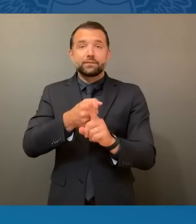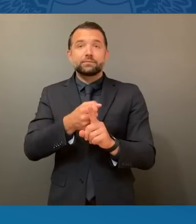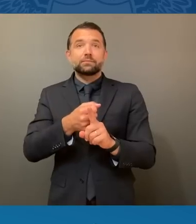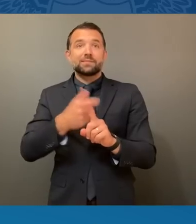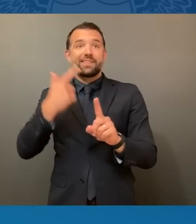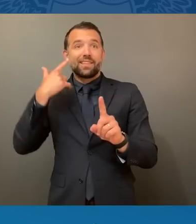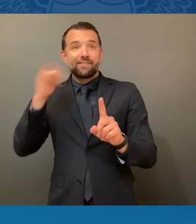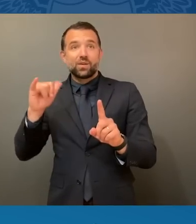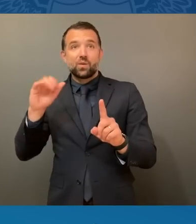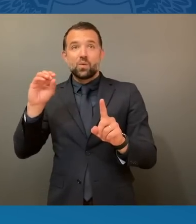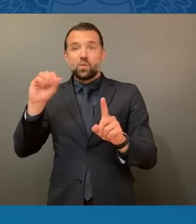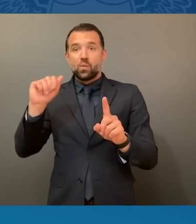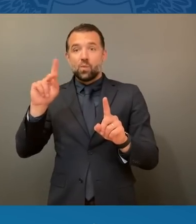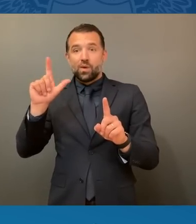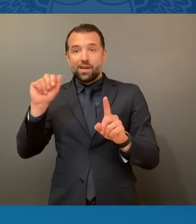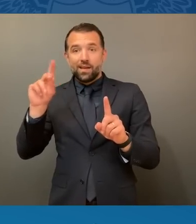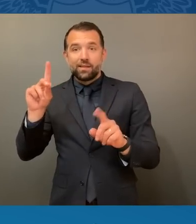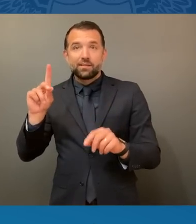very robust